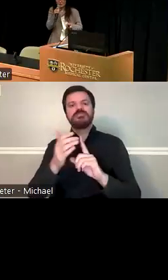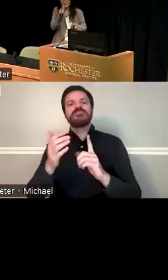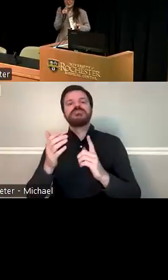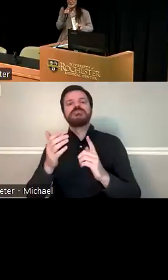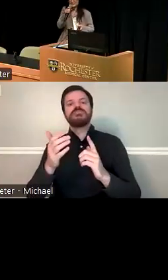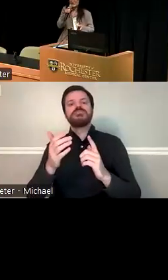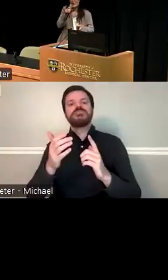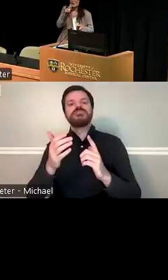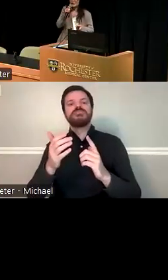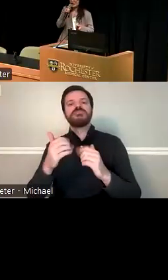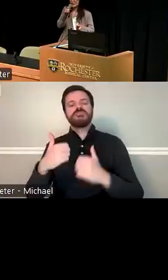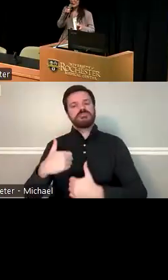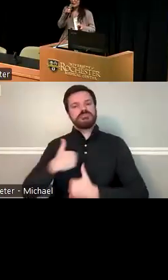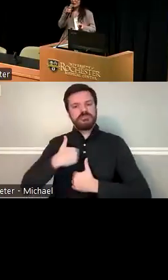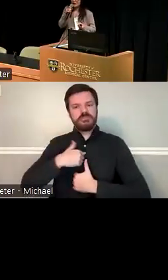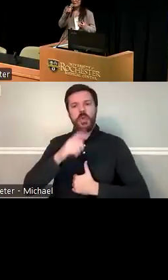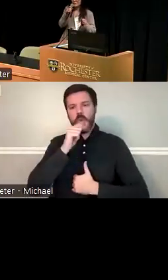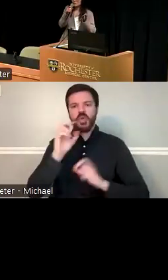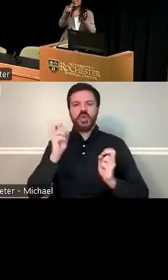for suicide. And so we had